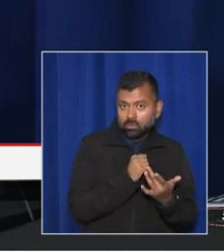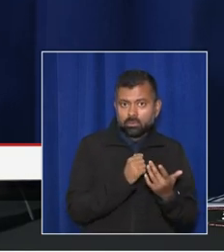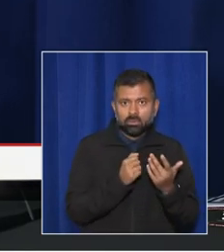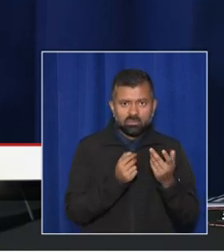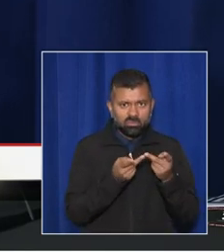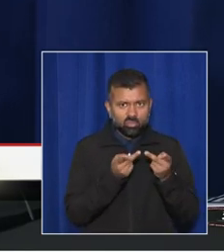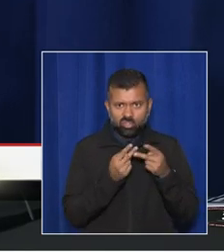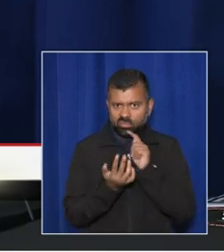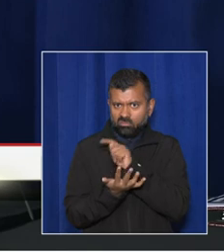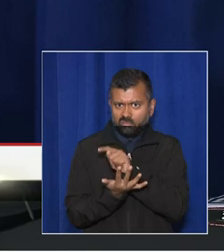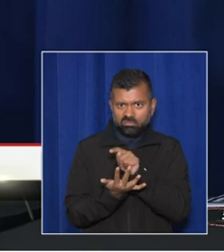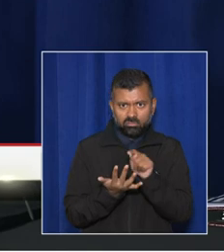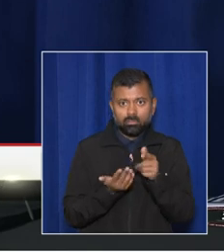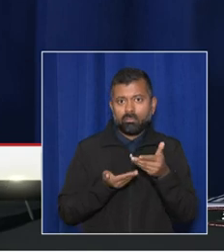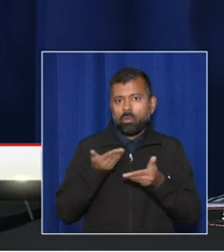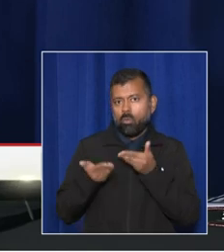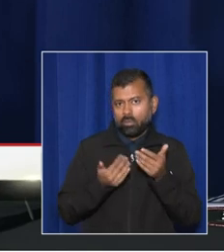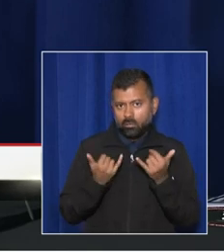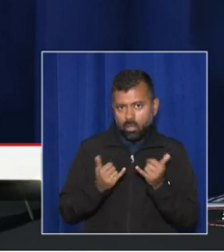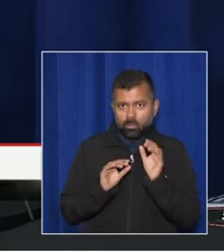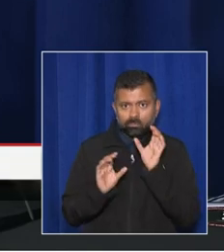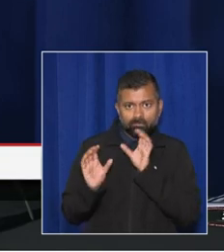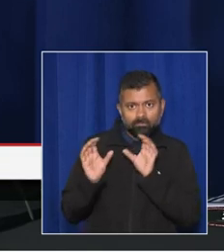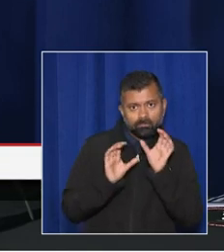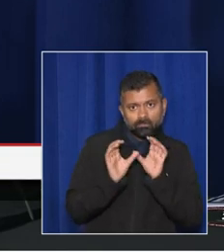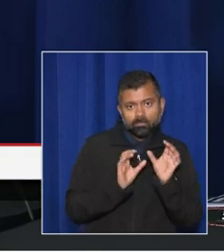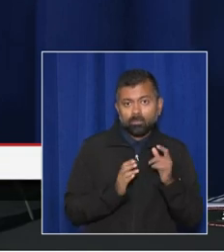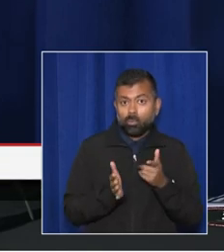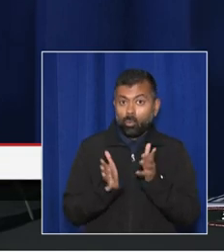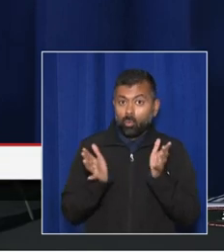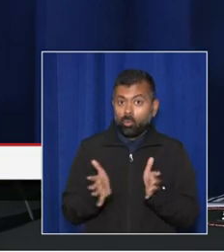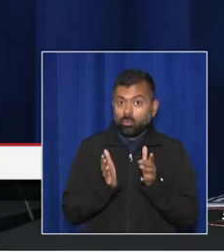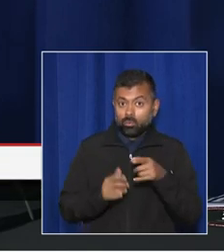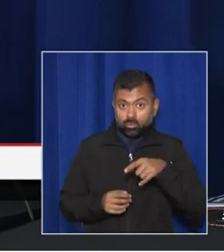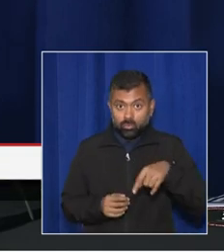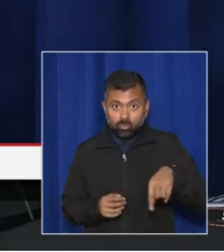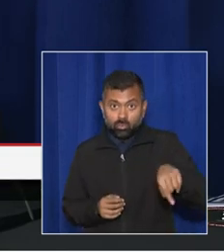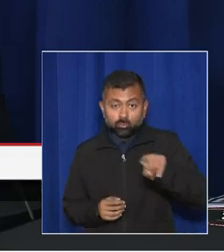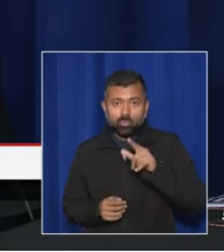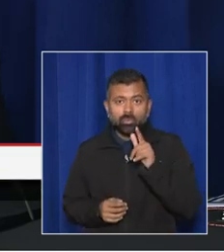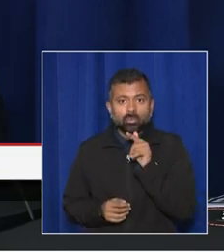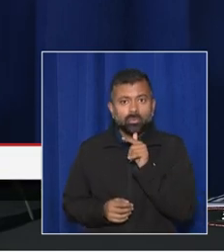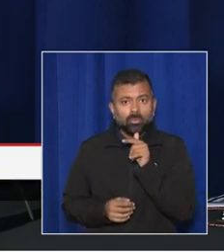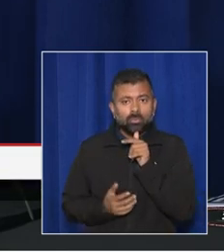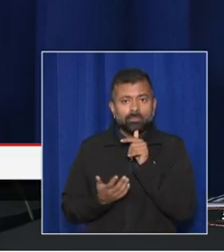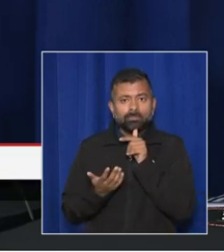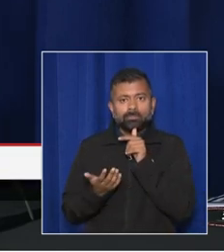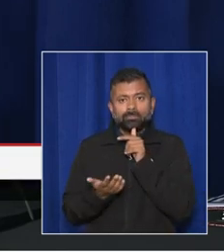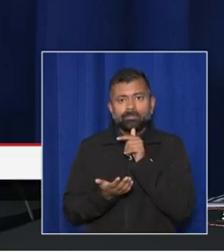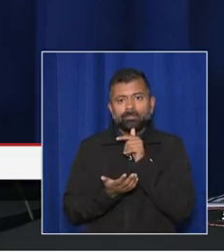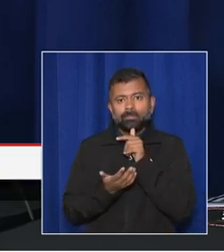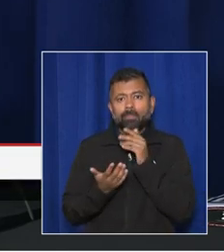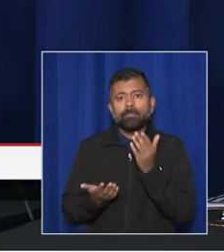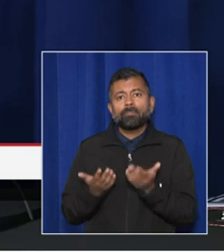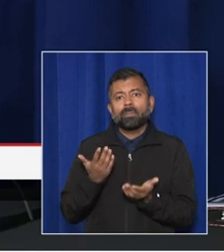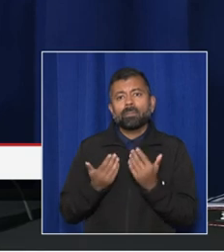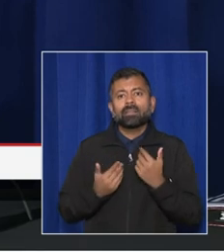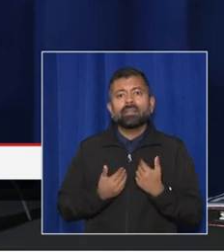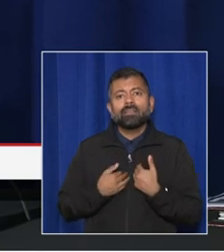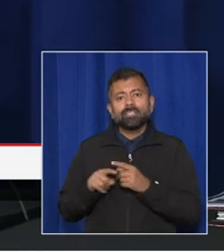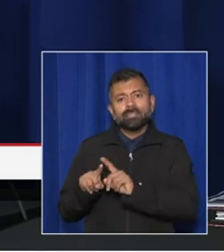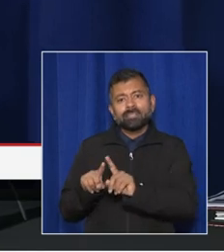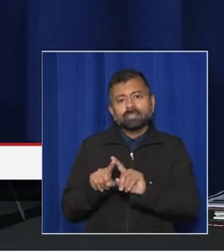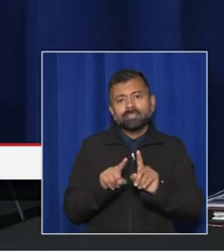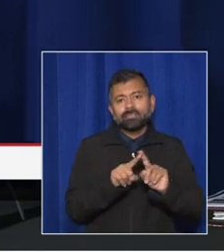sets. So I would really encourage those of you who have, you know, kind of a diverse skill set, but are used to